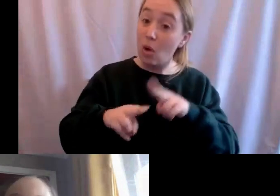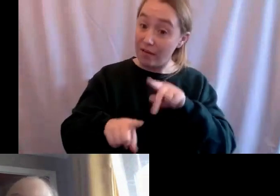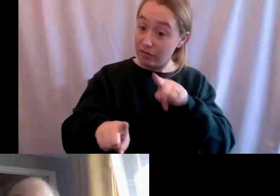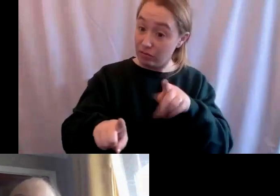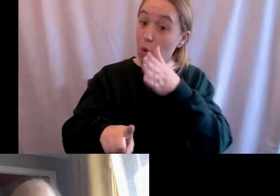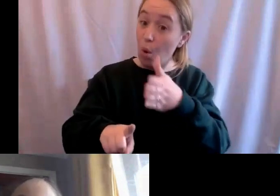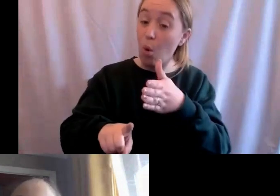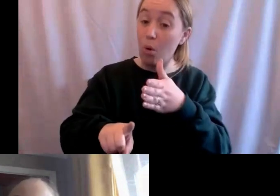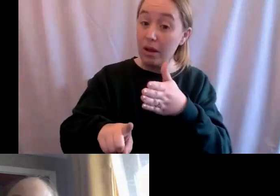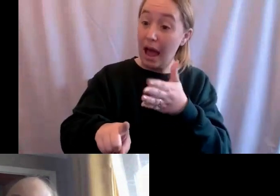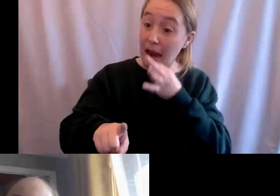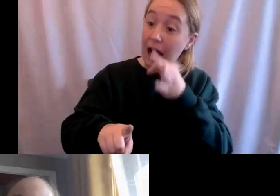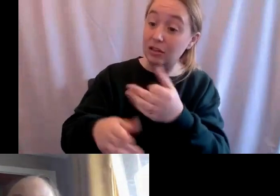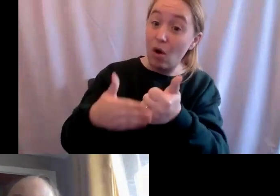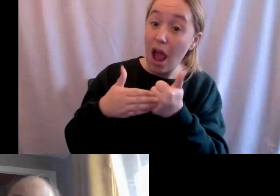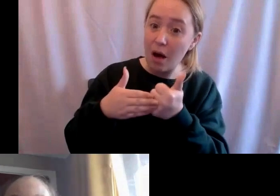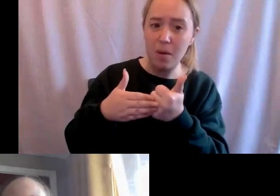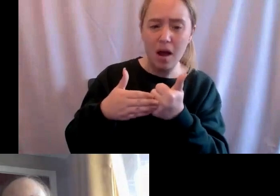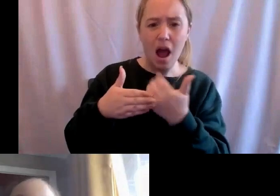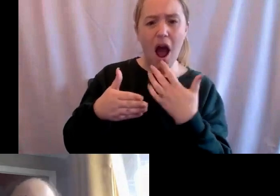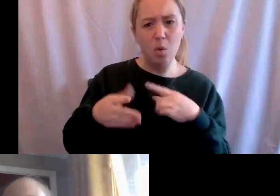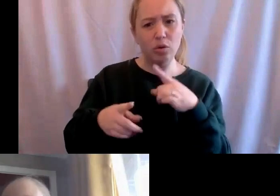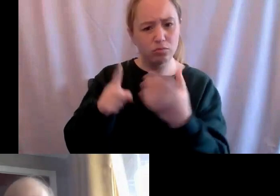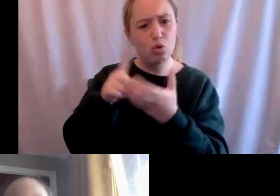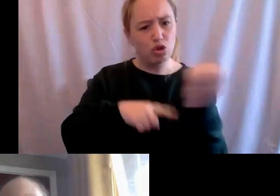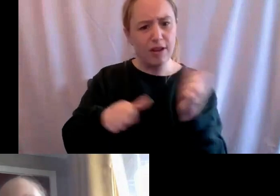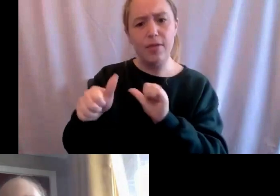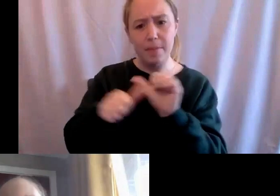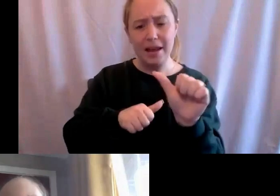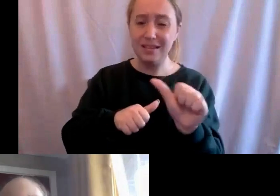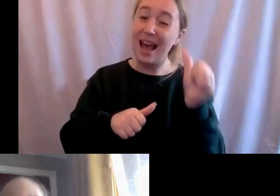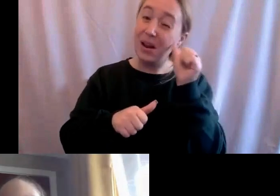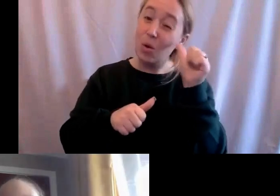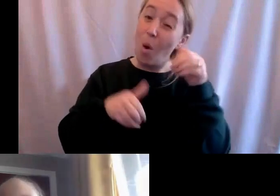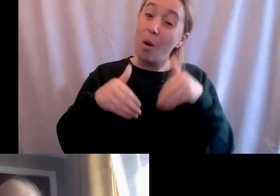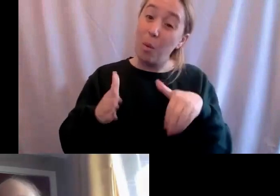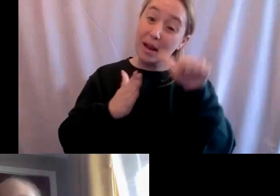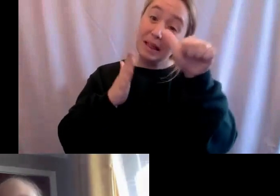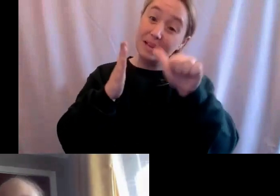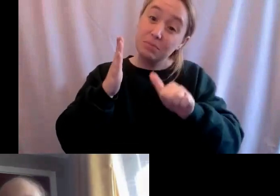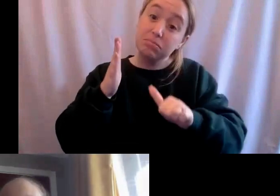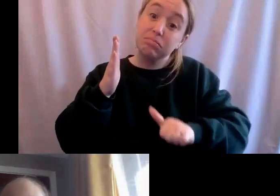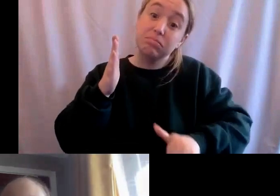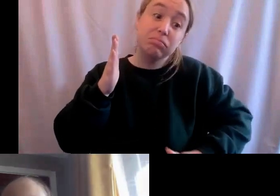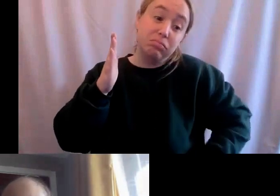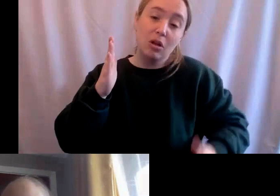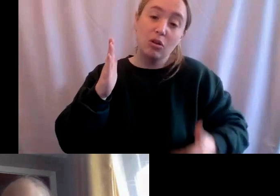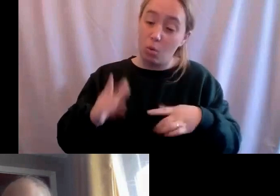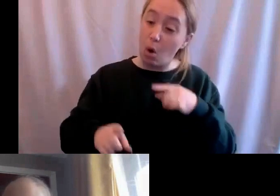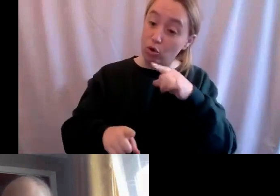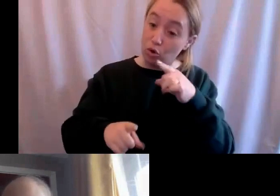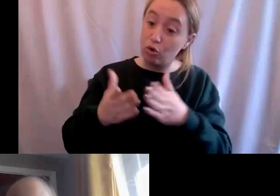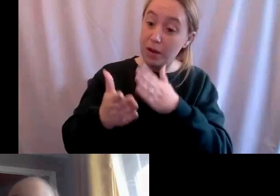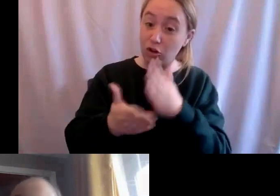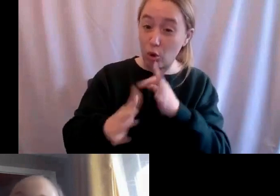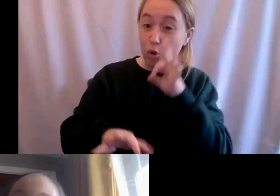money, because I appreciate we do have long waiting lists. And when we get you in, I would love you to know the right way to do your appointment to